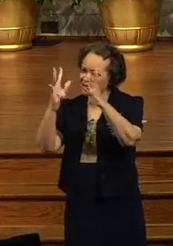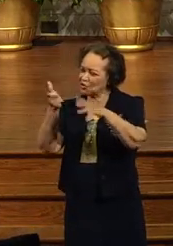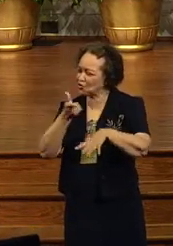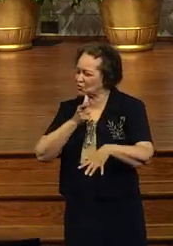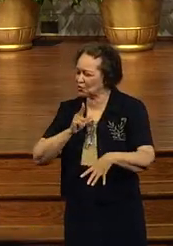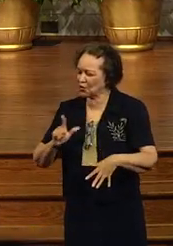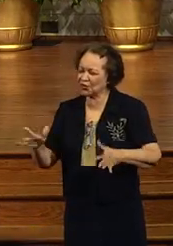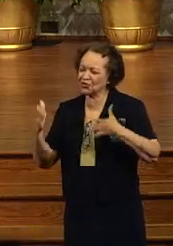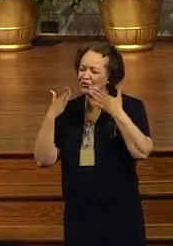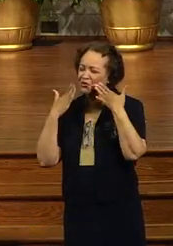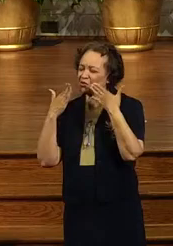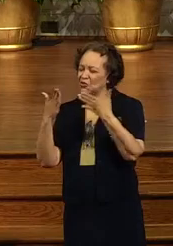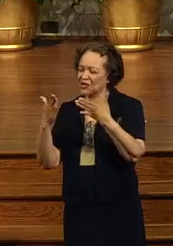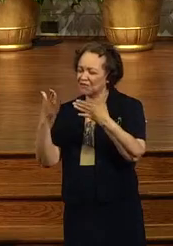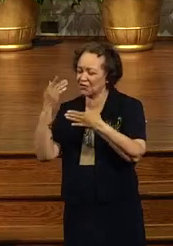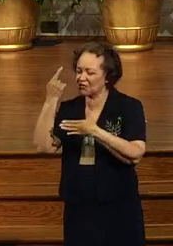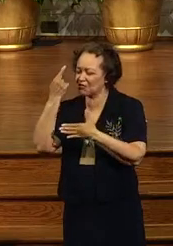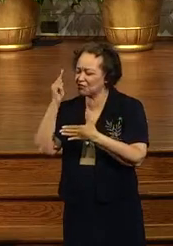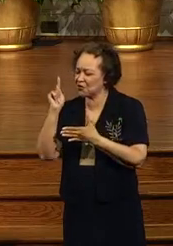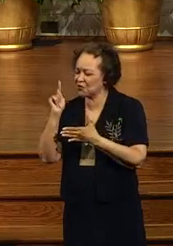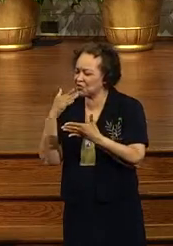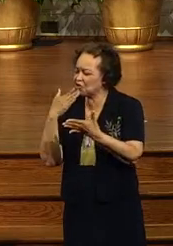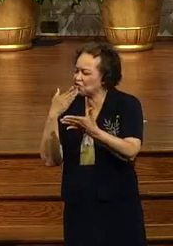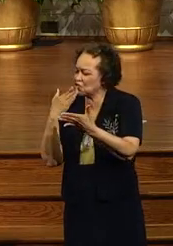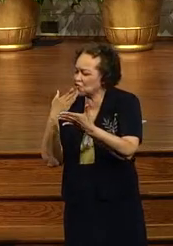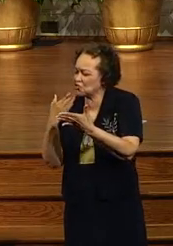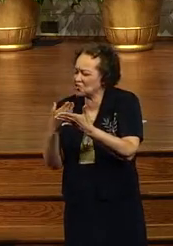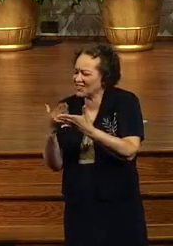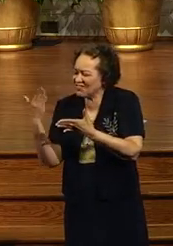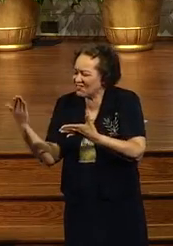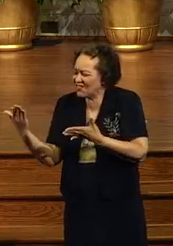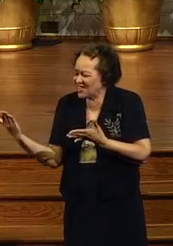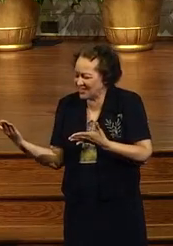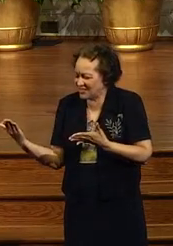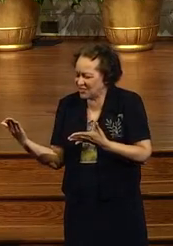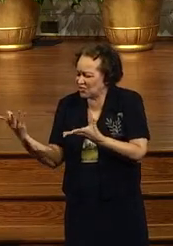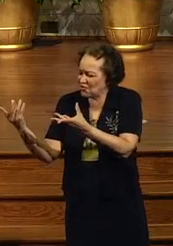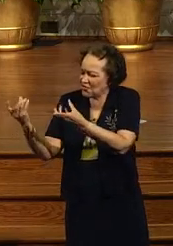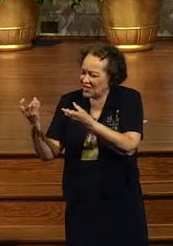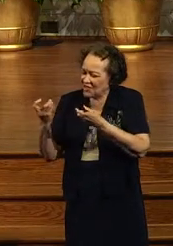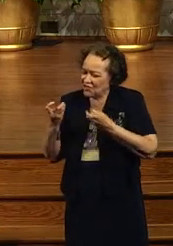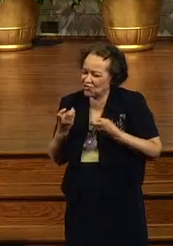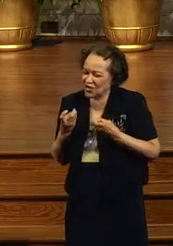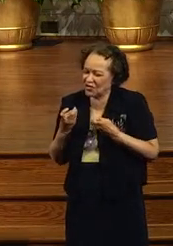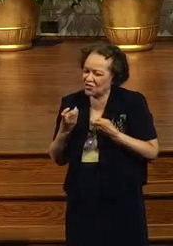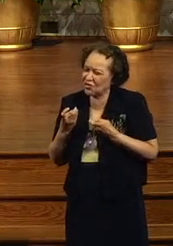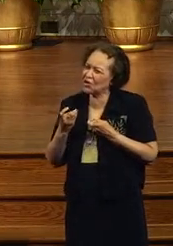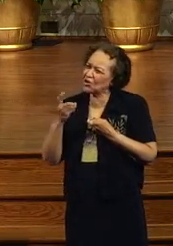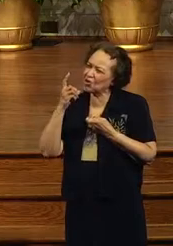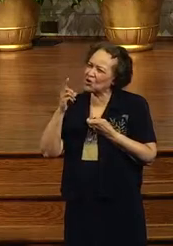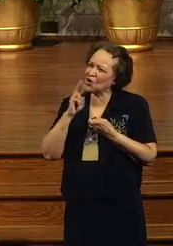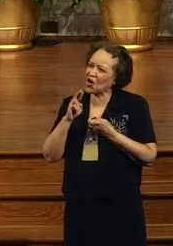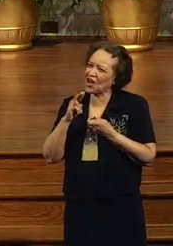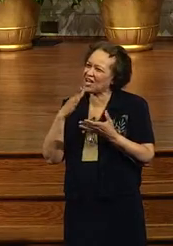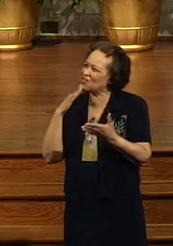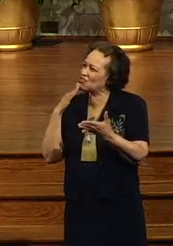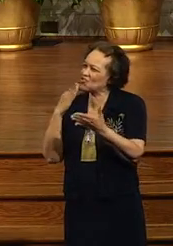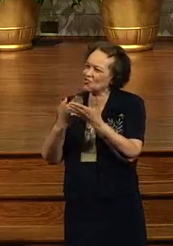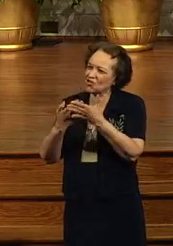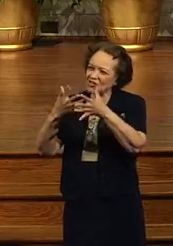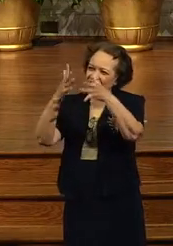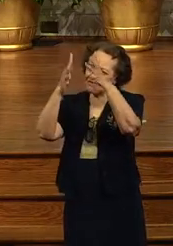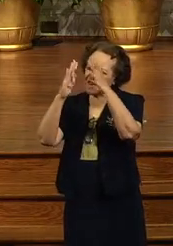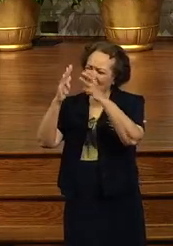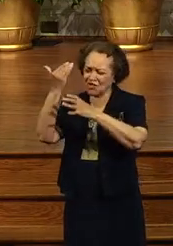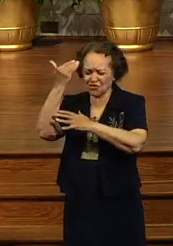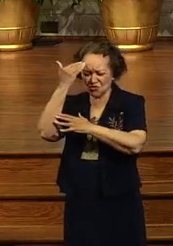so grateful for the good gifts that you have given to us. The word says you are a good, good Father, and you know